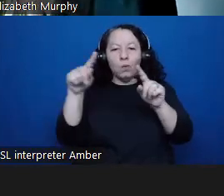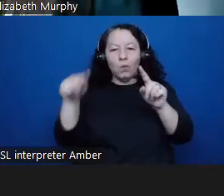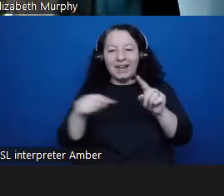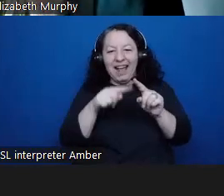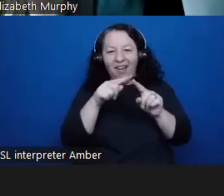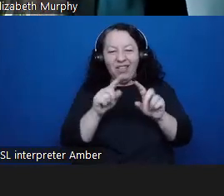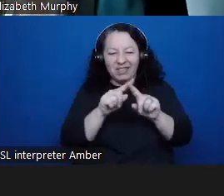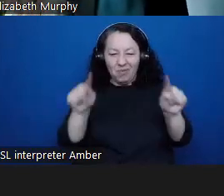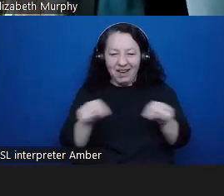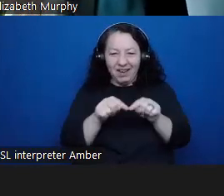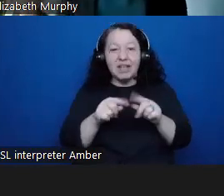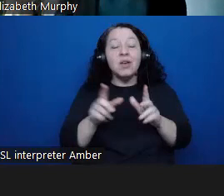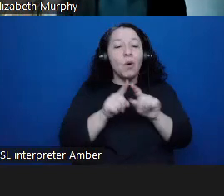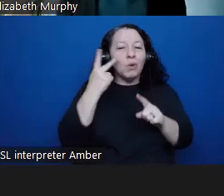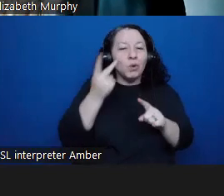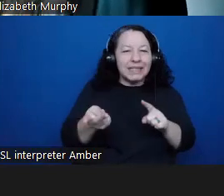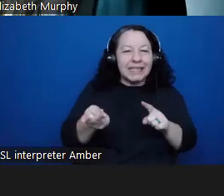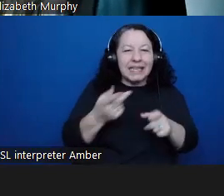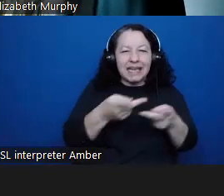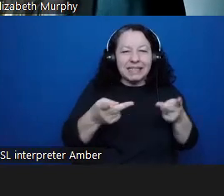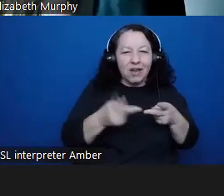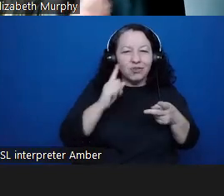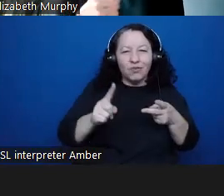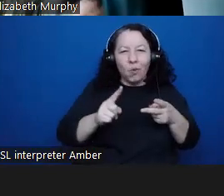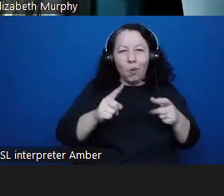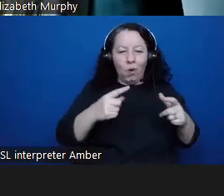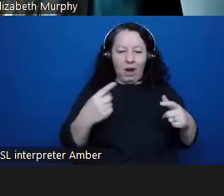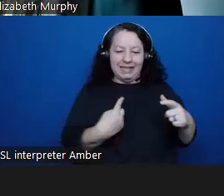for trimming and finishing and possibly decorating the vessels,